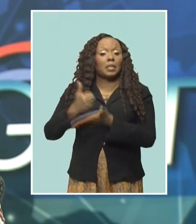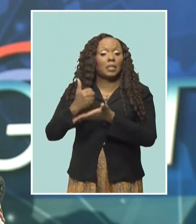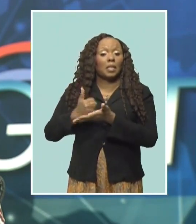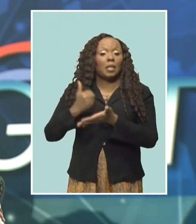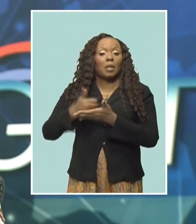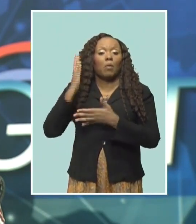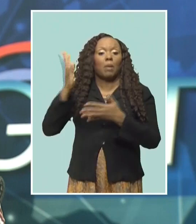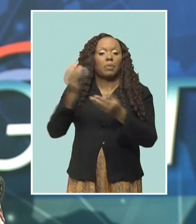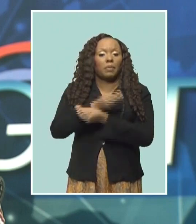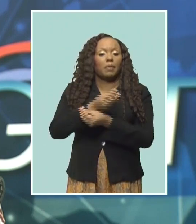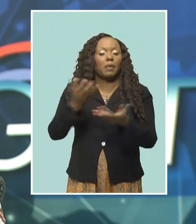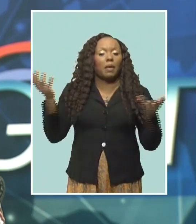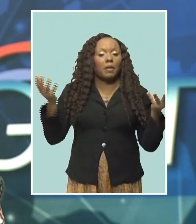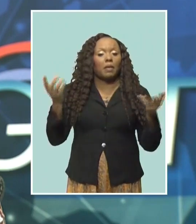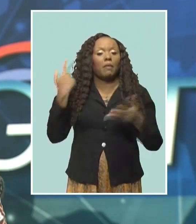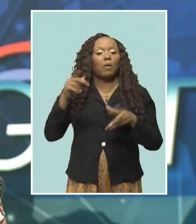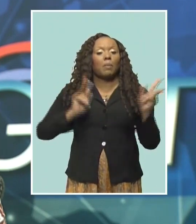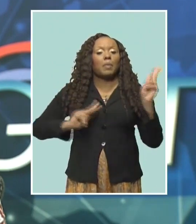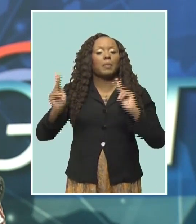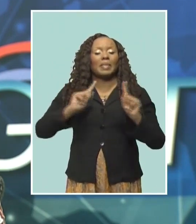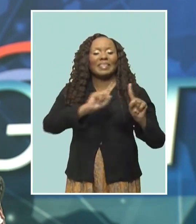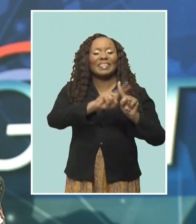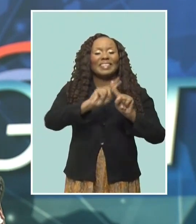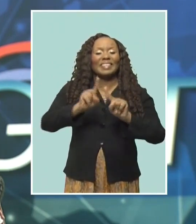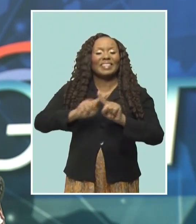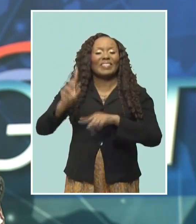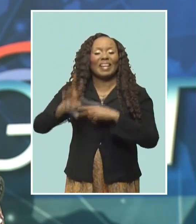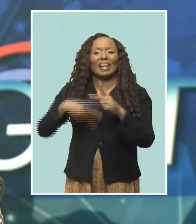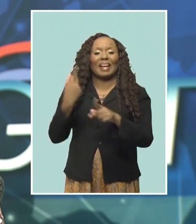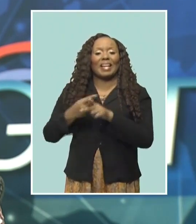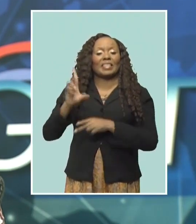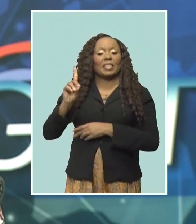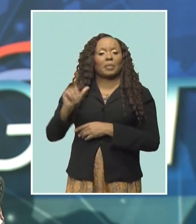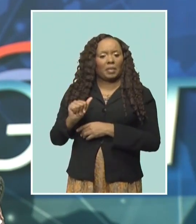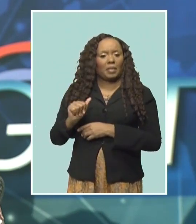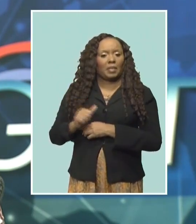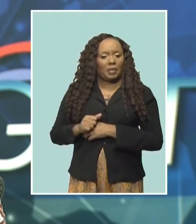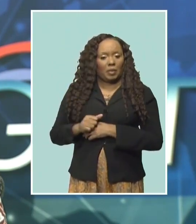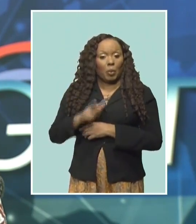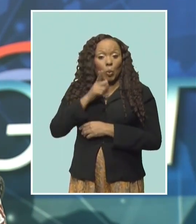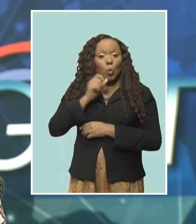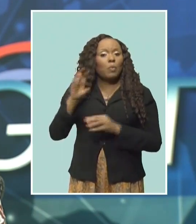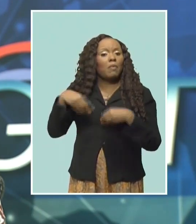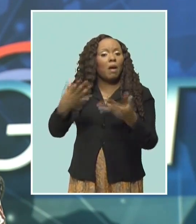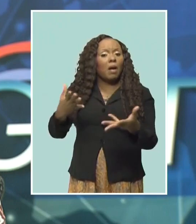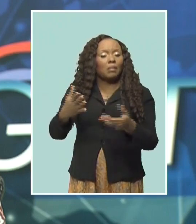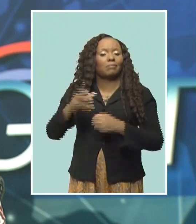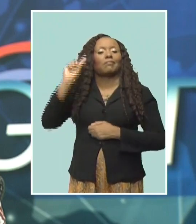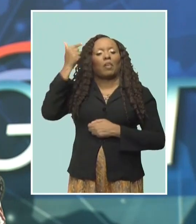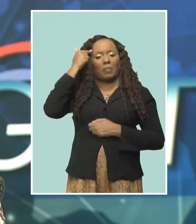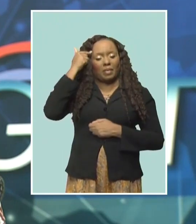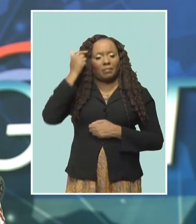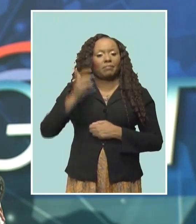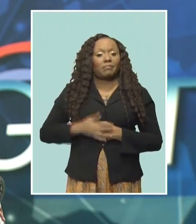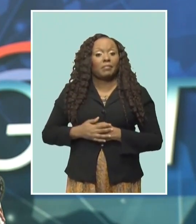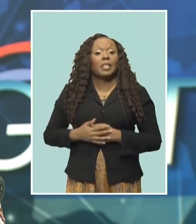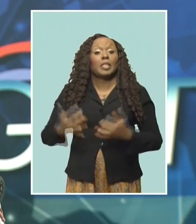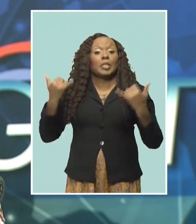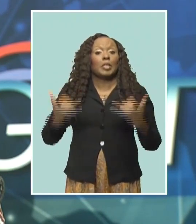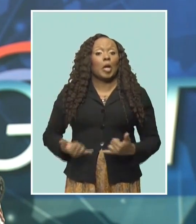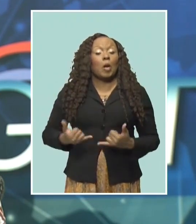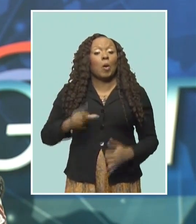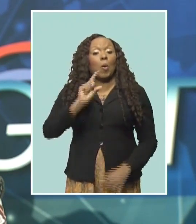financial assistance is being provided by government for people with several types of disabilities. They now qualify for a